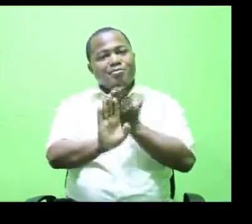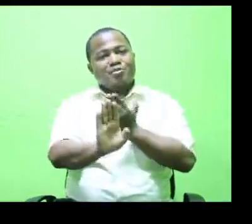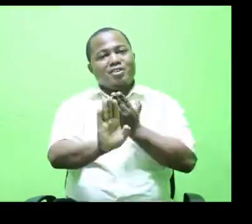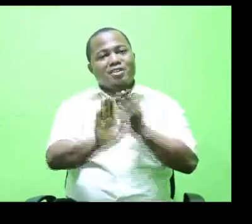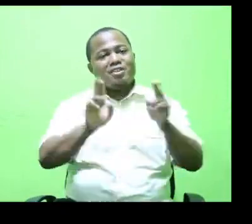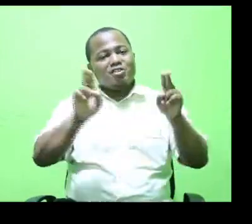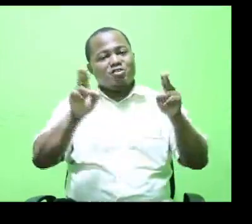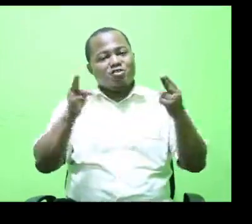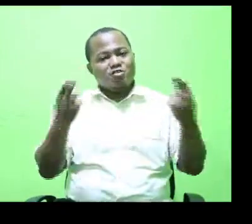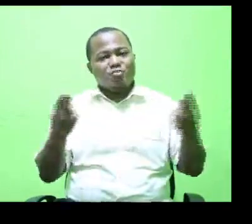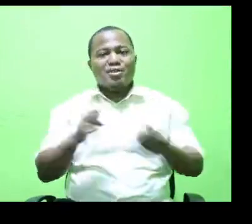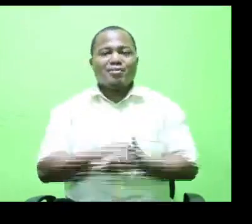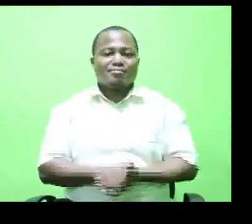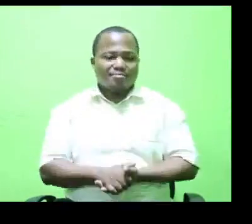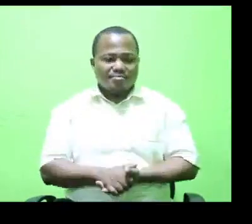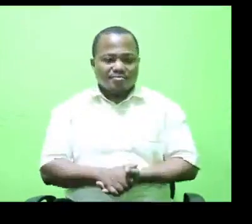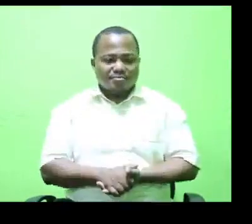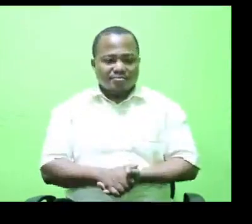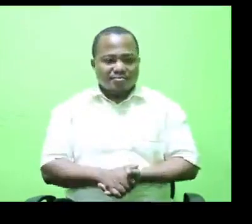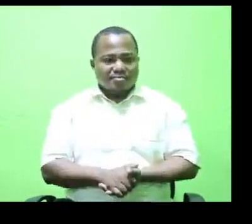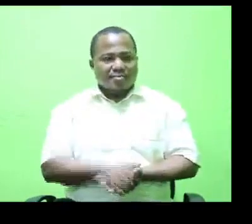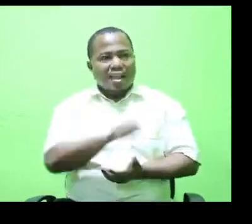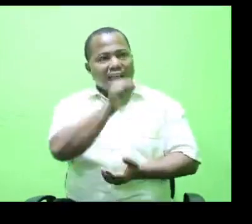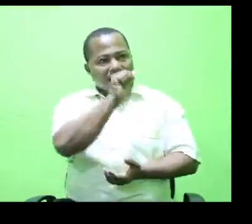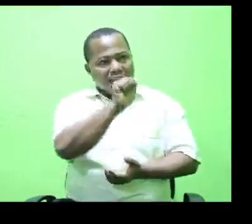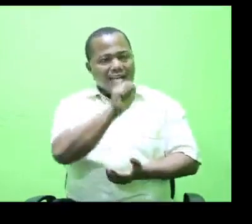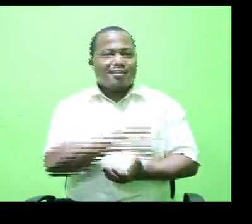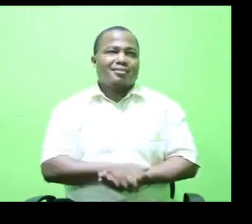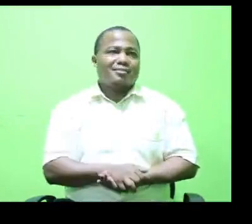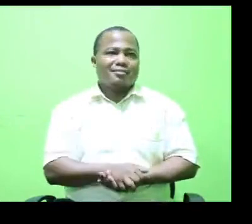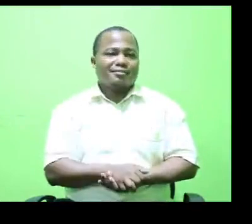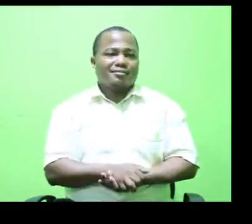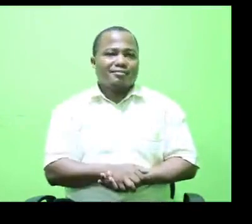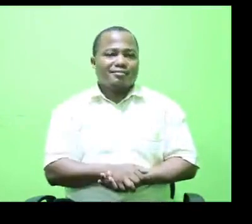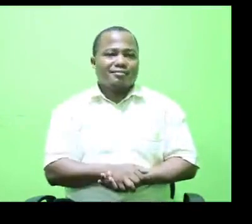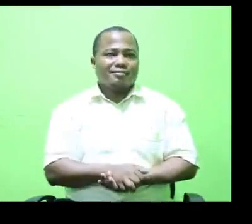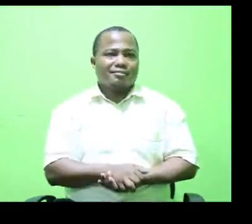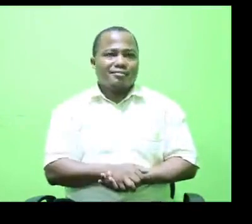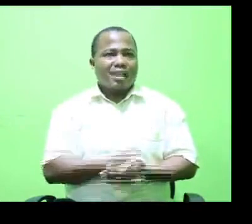immunity topic. A.